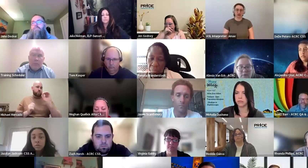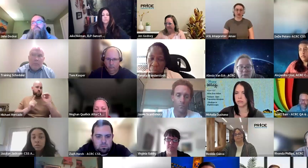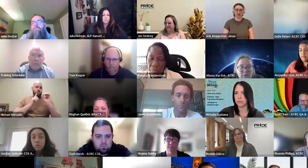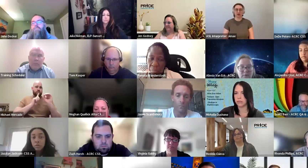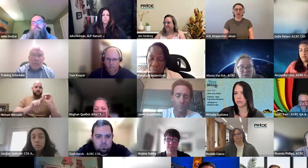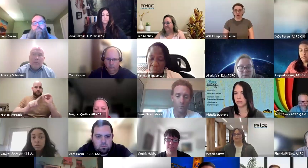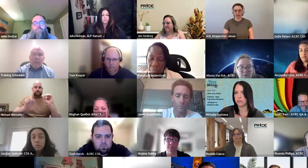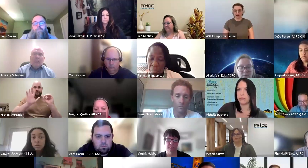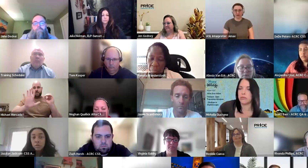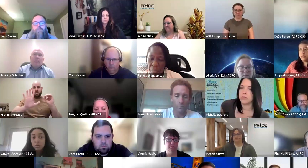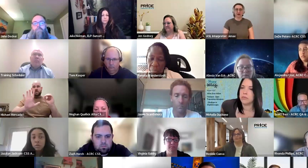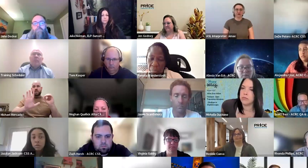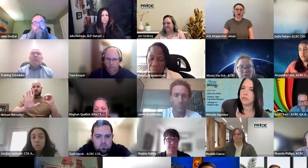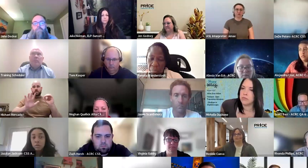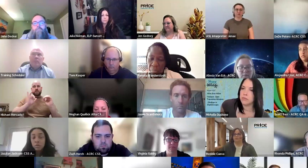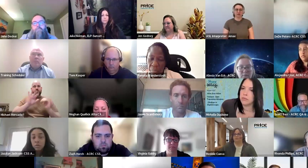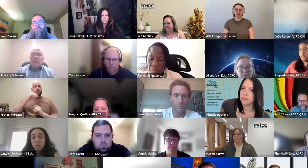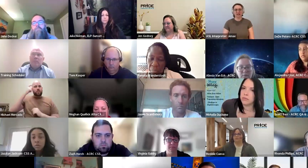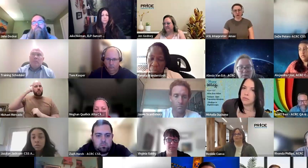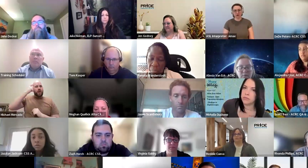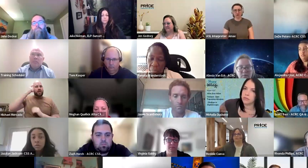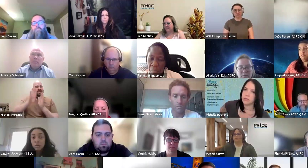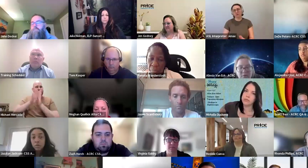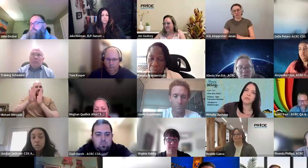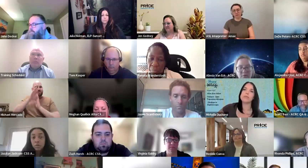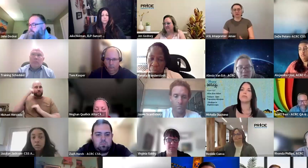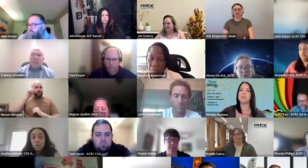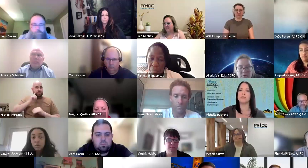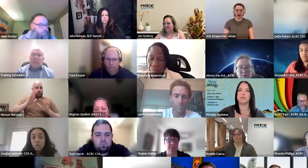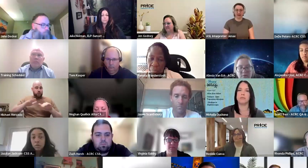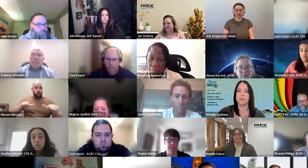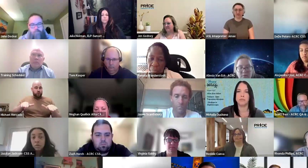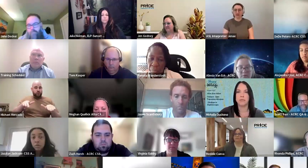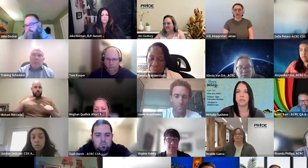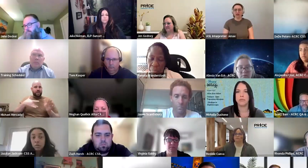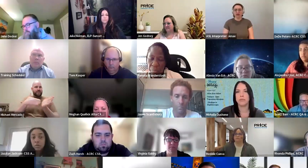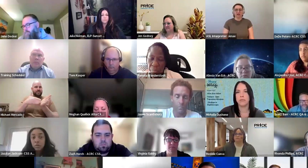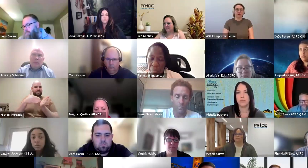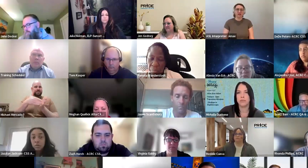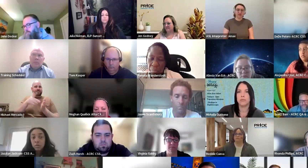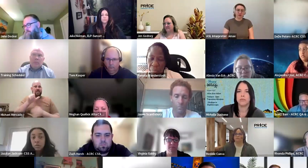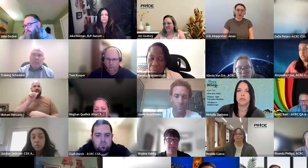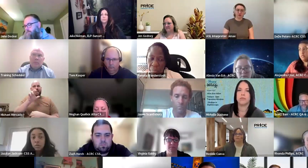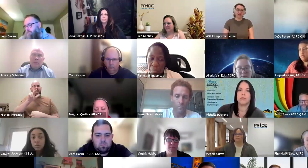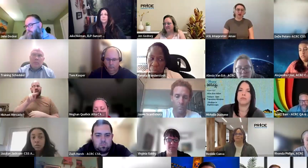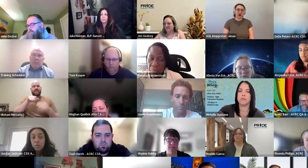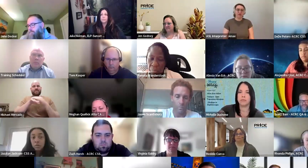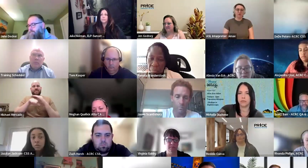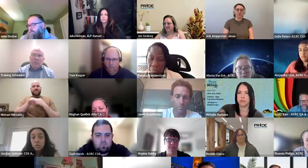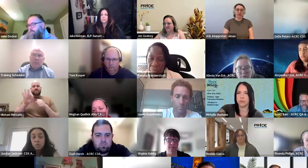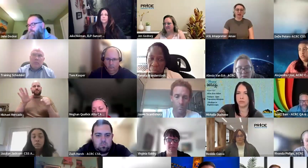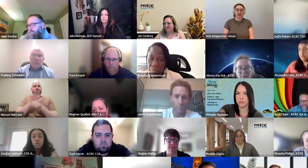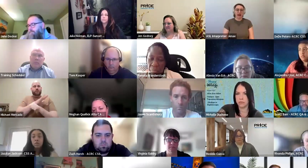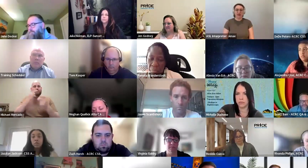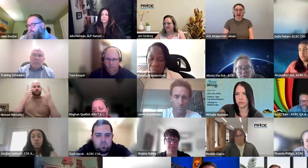early on during those critical years from birth to 5. So for deaf children, that